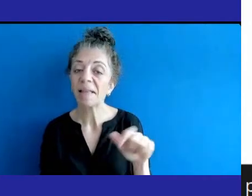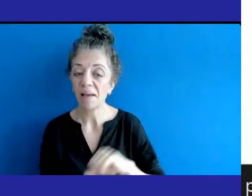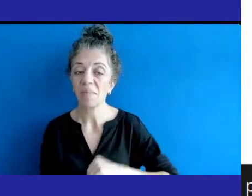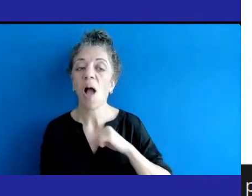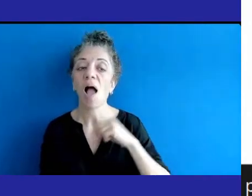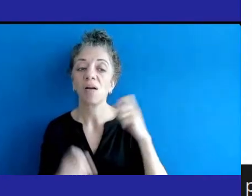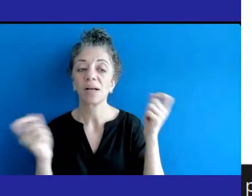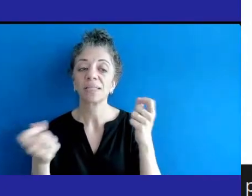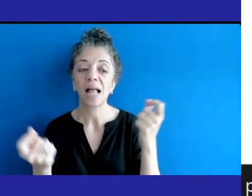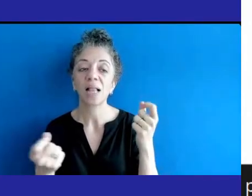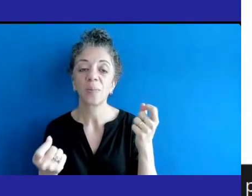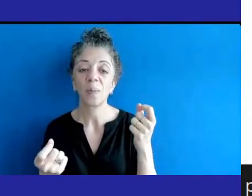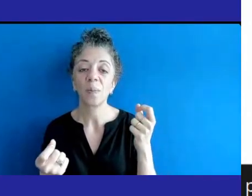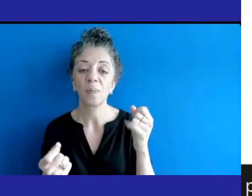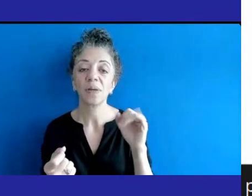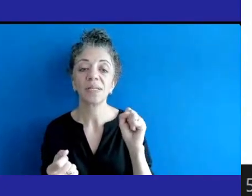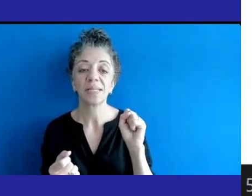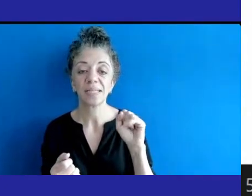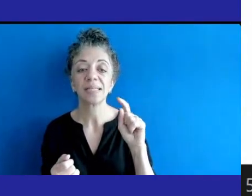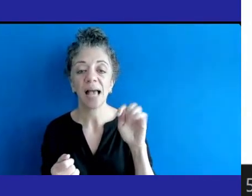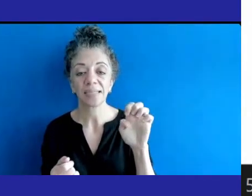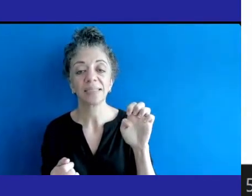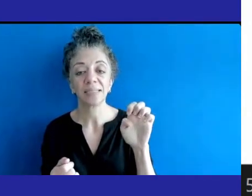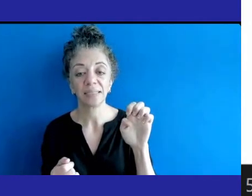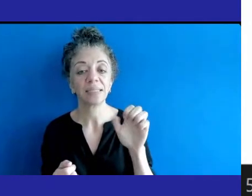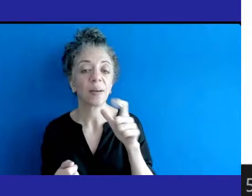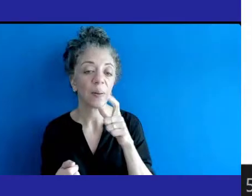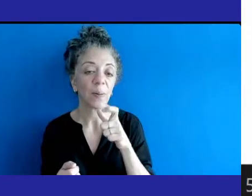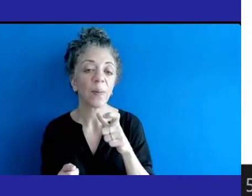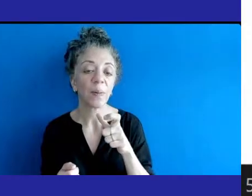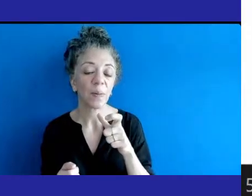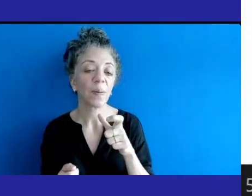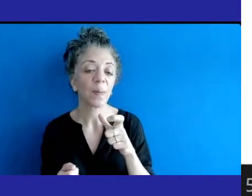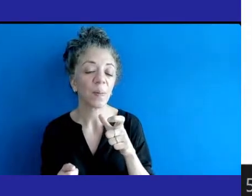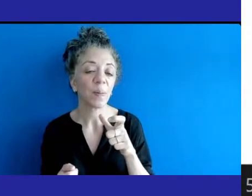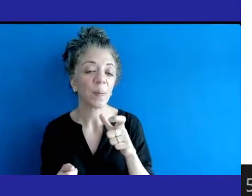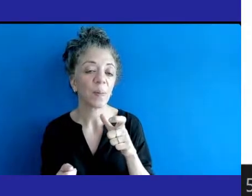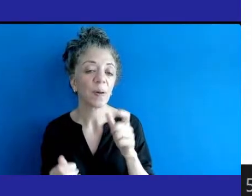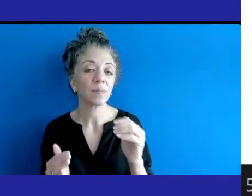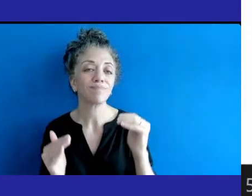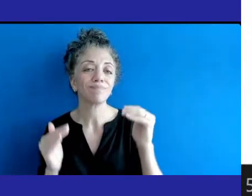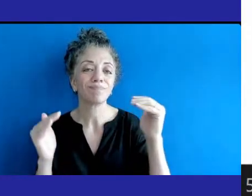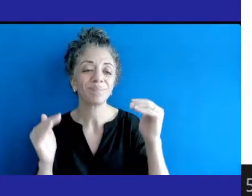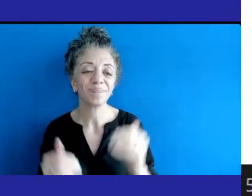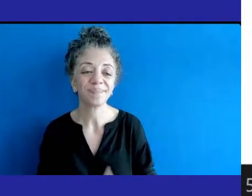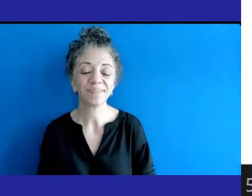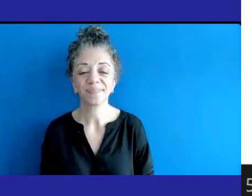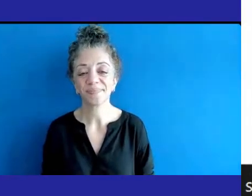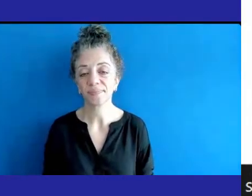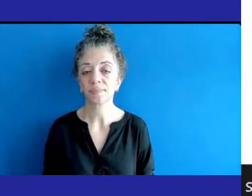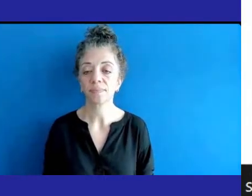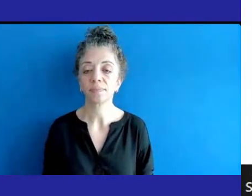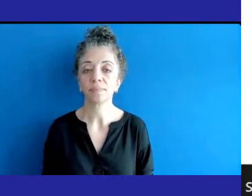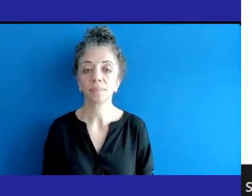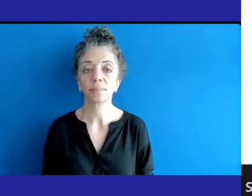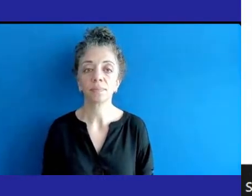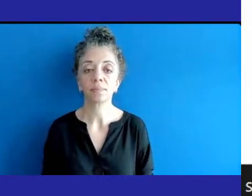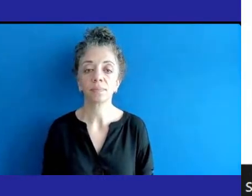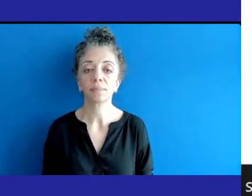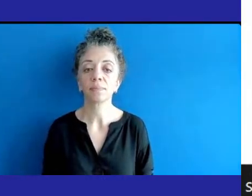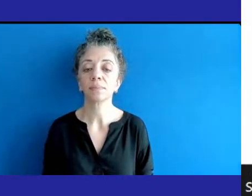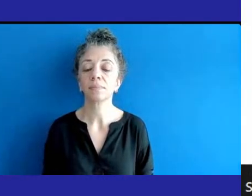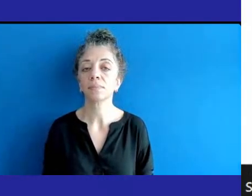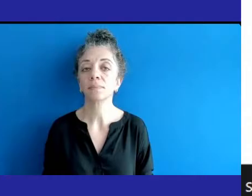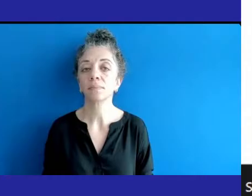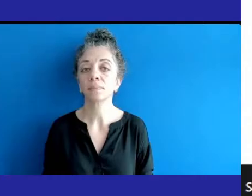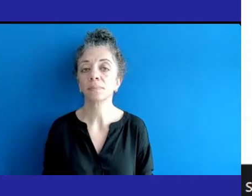our sites who are really taking nursing excellence to the next level here at Health and Hospitals. Thank you. think we're all extraordinarily proud.